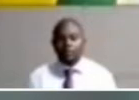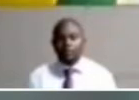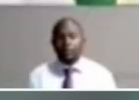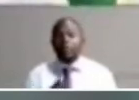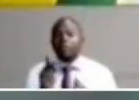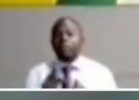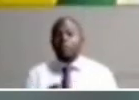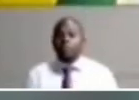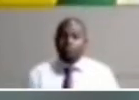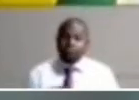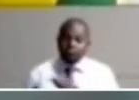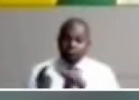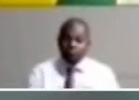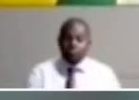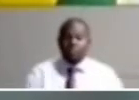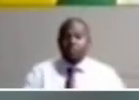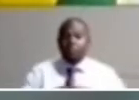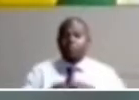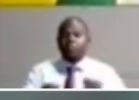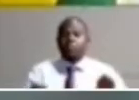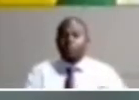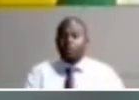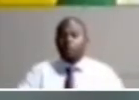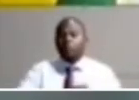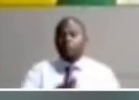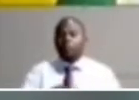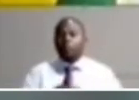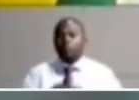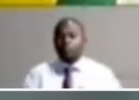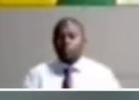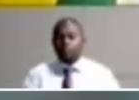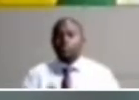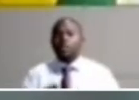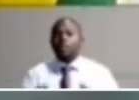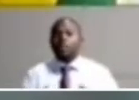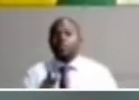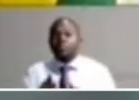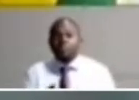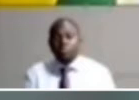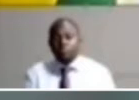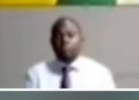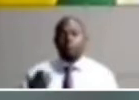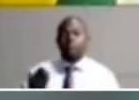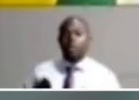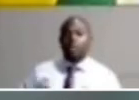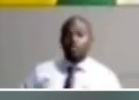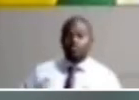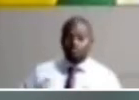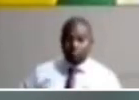Those people who came would not have spread the disease if people were not behaving